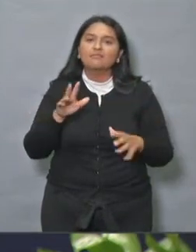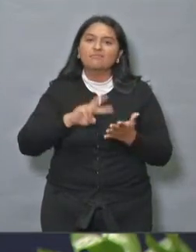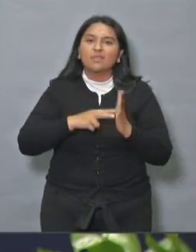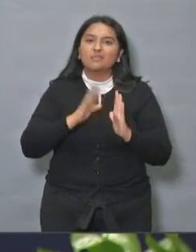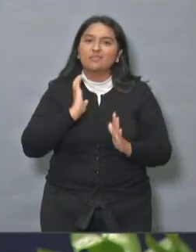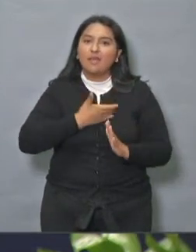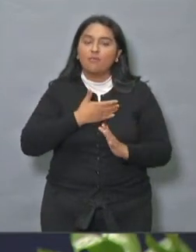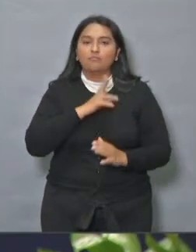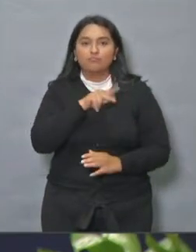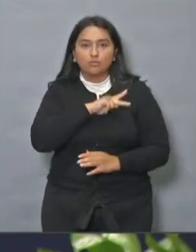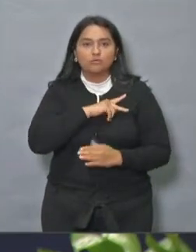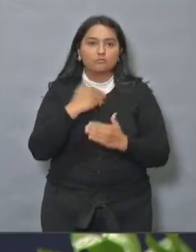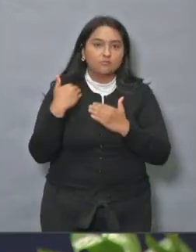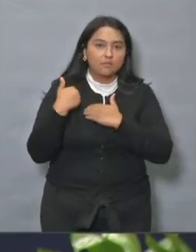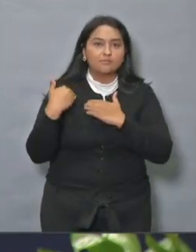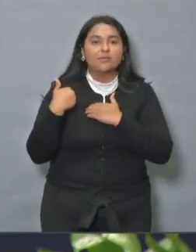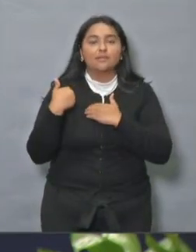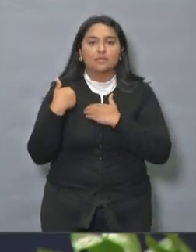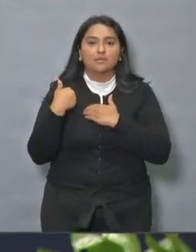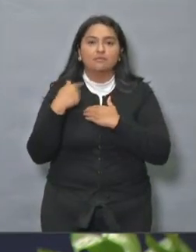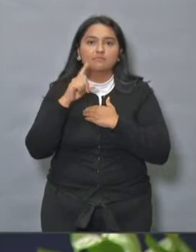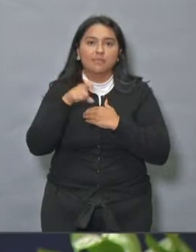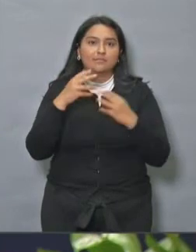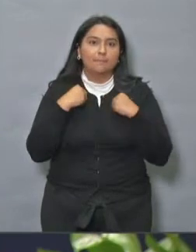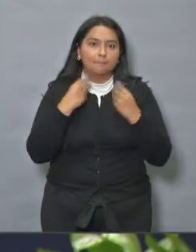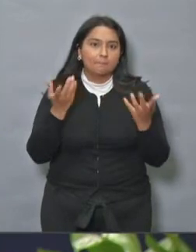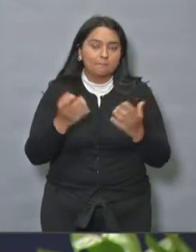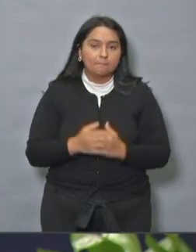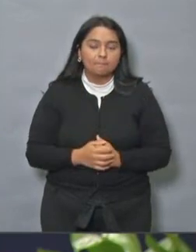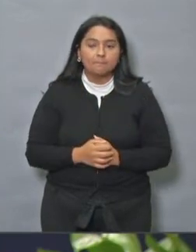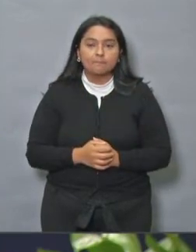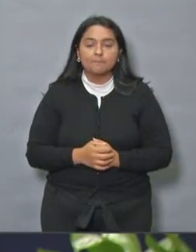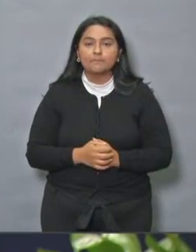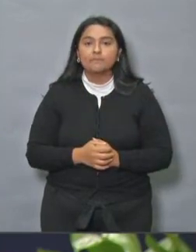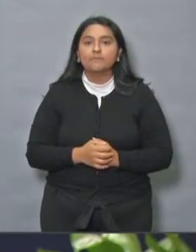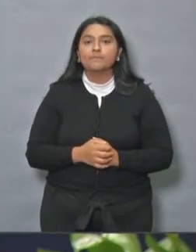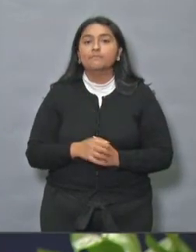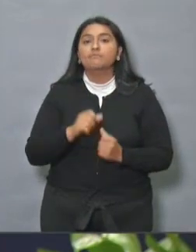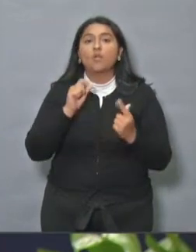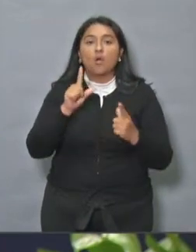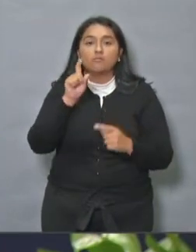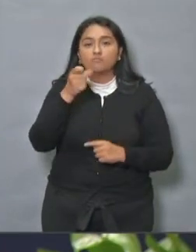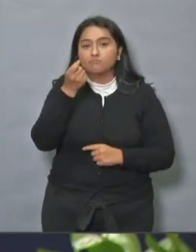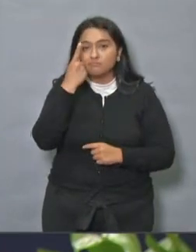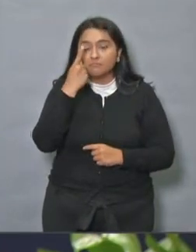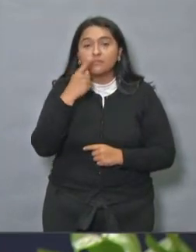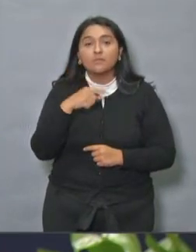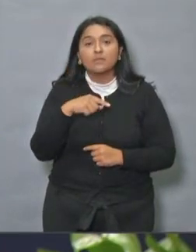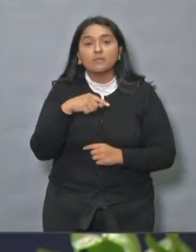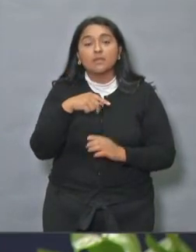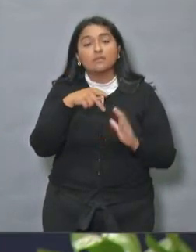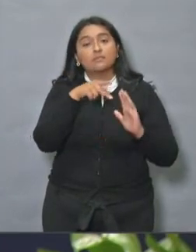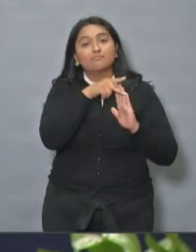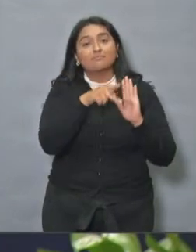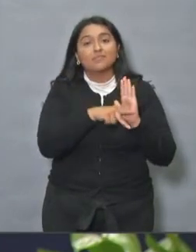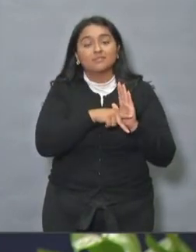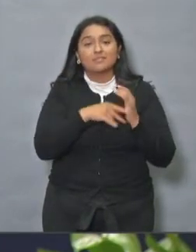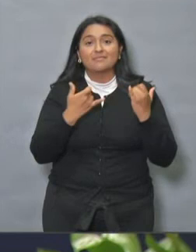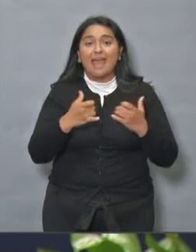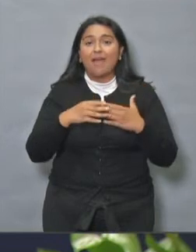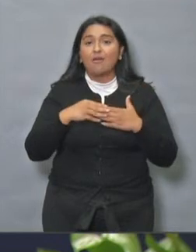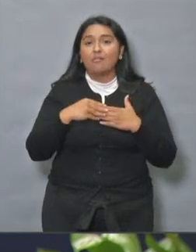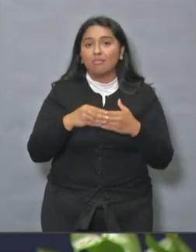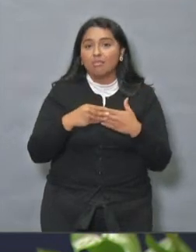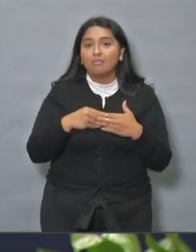risk reduction behaviors that we all need to take. We all need to understand that even as the health officer orders are progressively